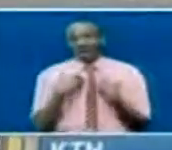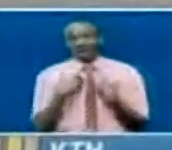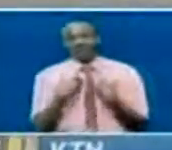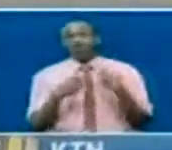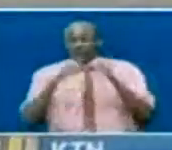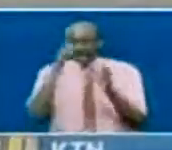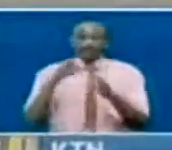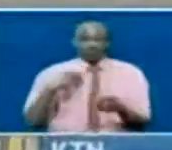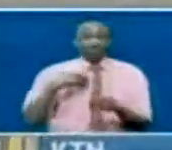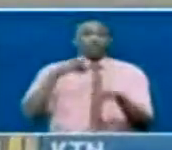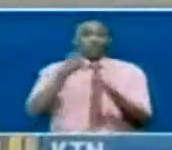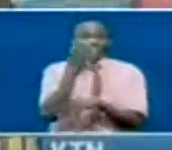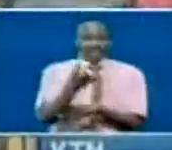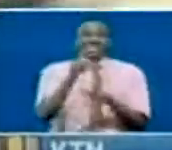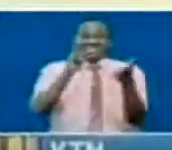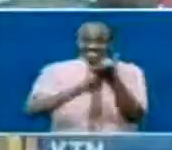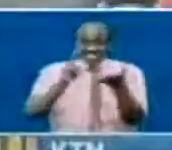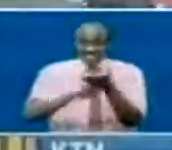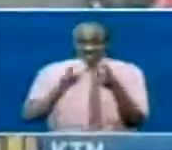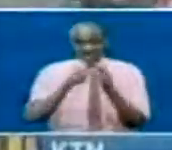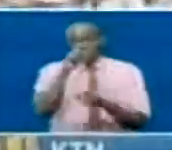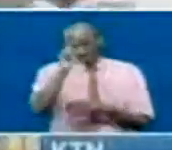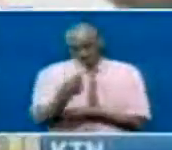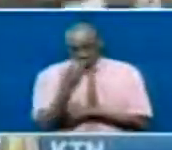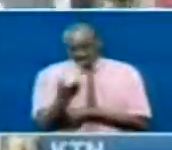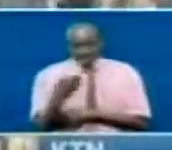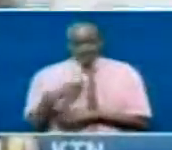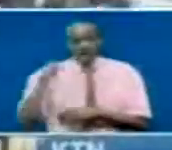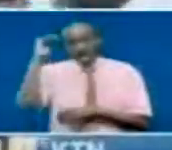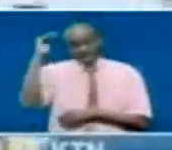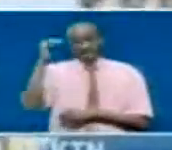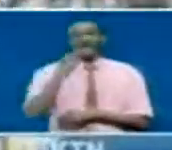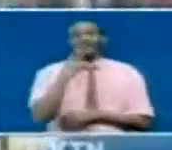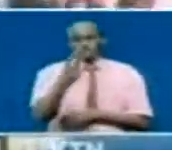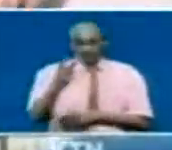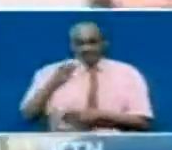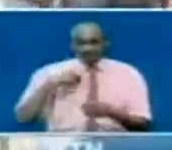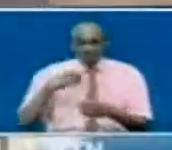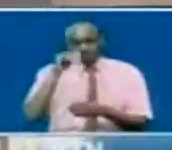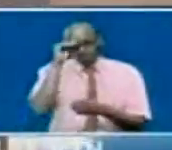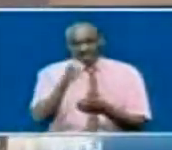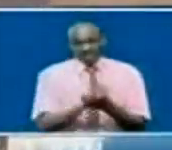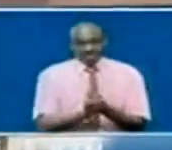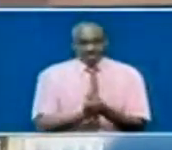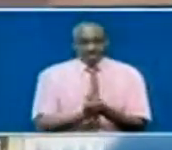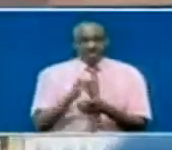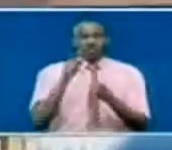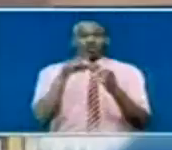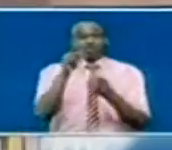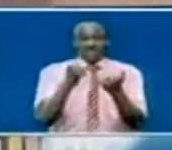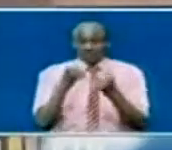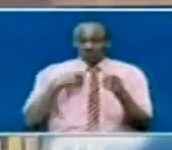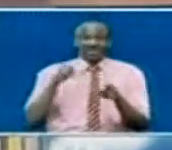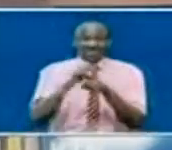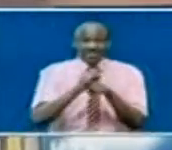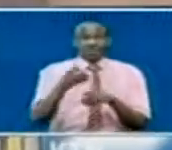winners will be awarded. The registration is 1,000 Kenya shillings for adults and 200 Kenya shillings for students. You need to have been